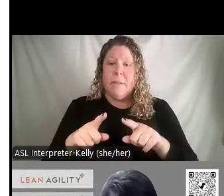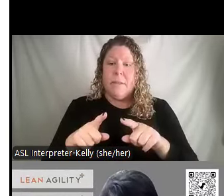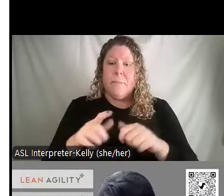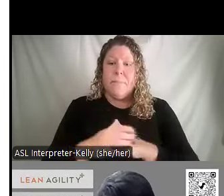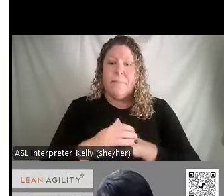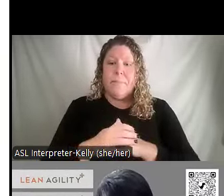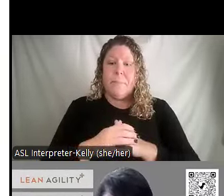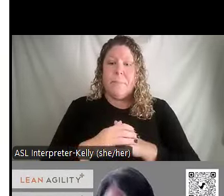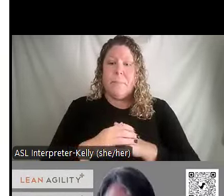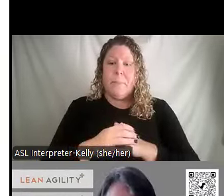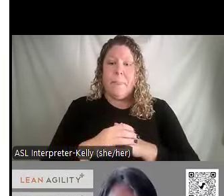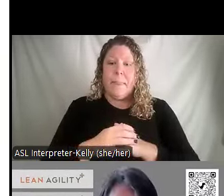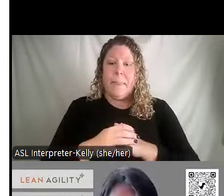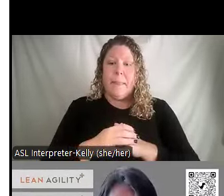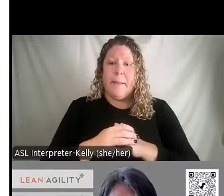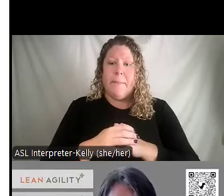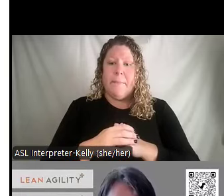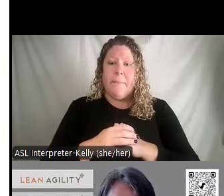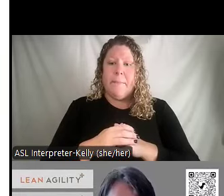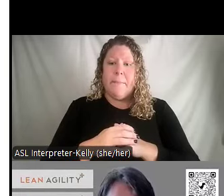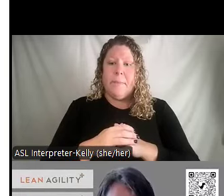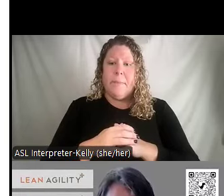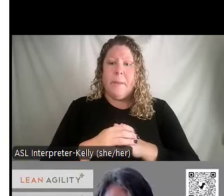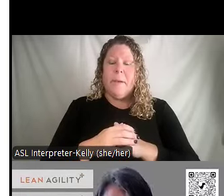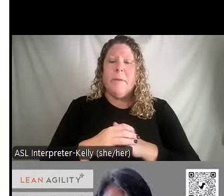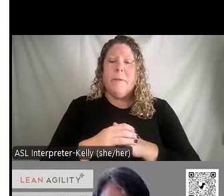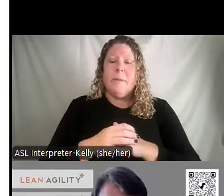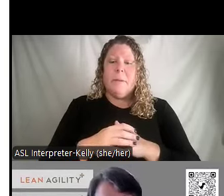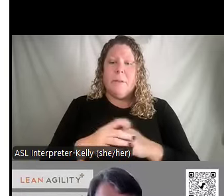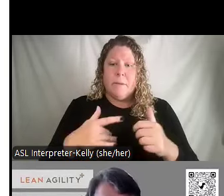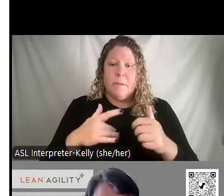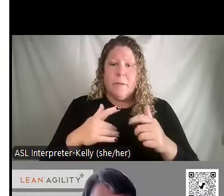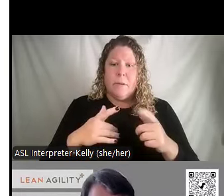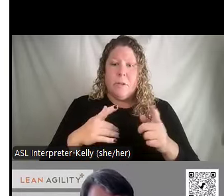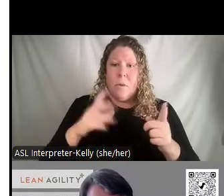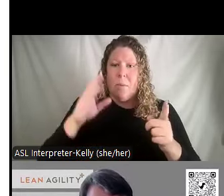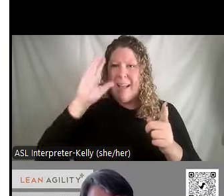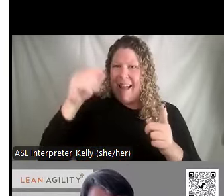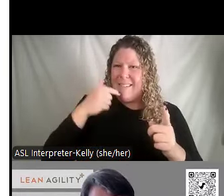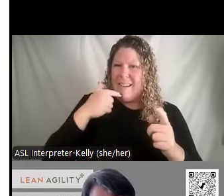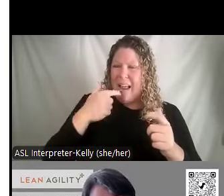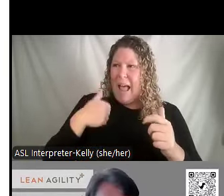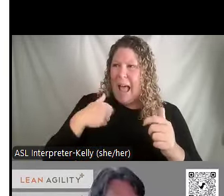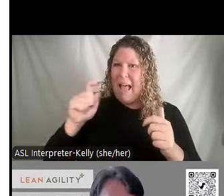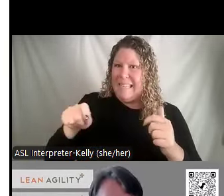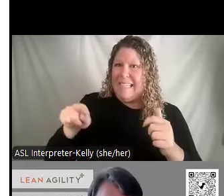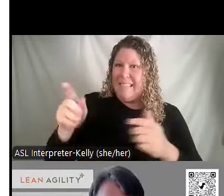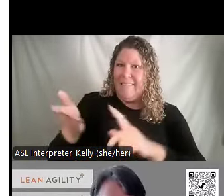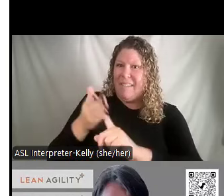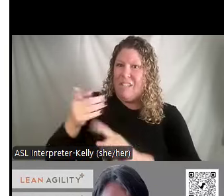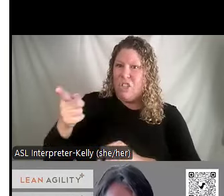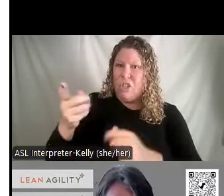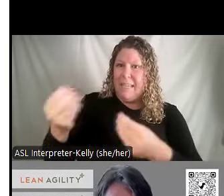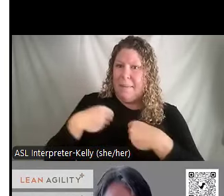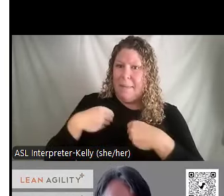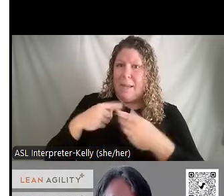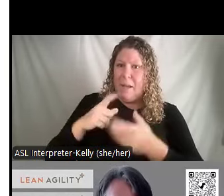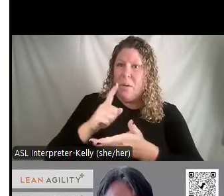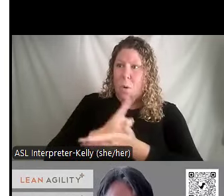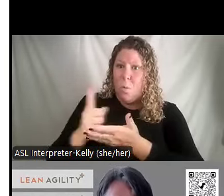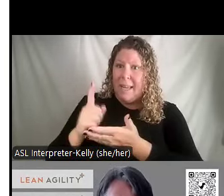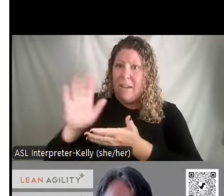concept that could be then tried out nationwide. And so he said, what I need from her is I need her to give me a week of a team's